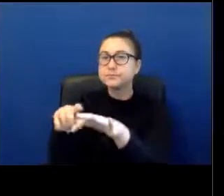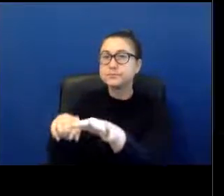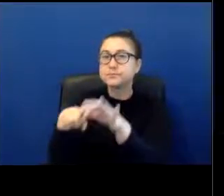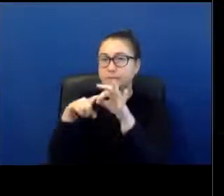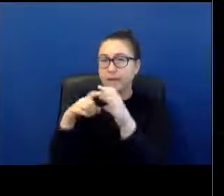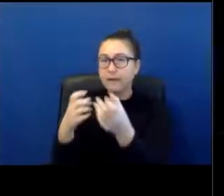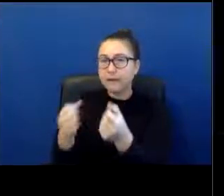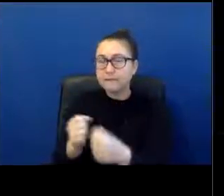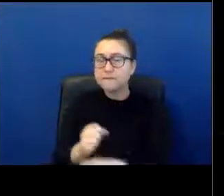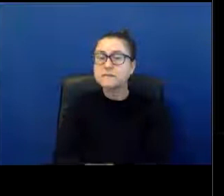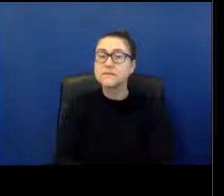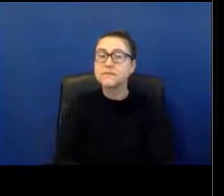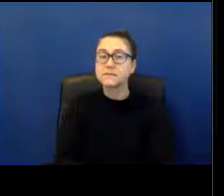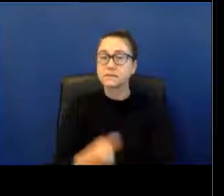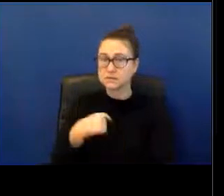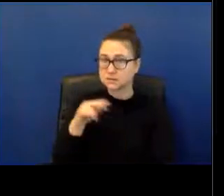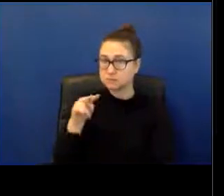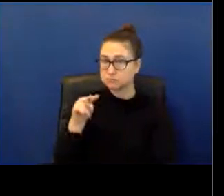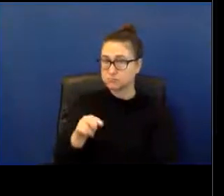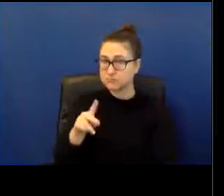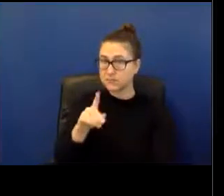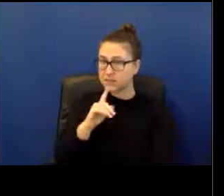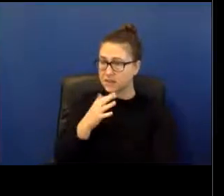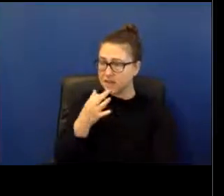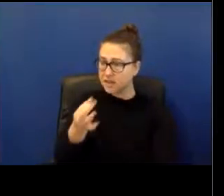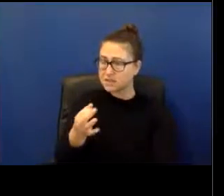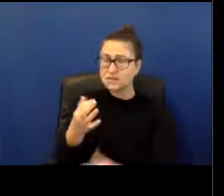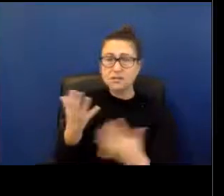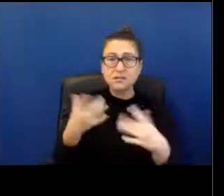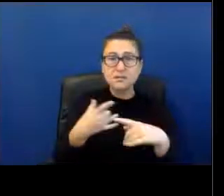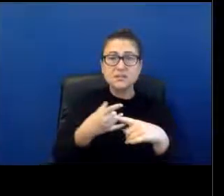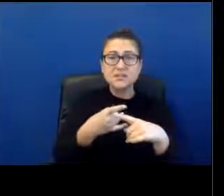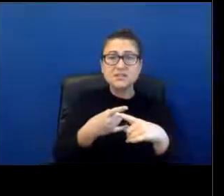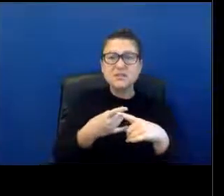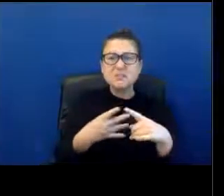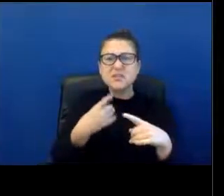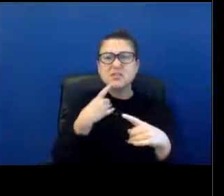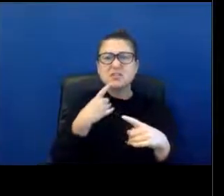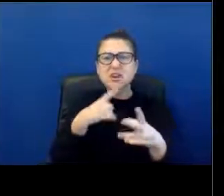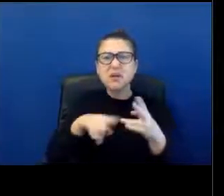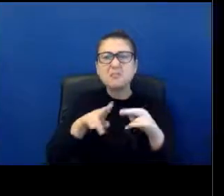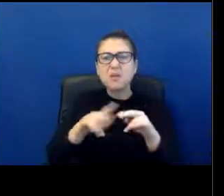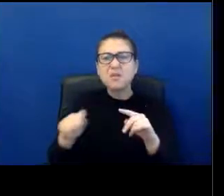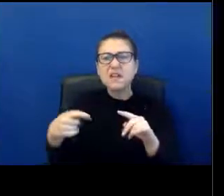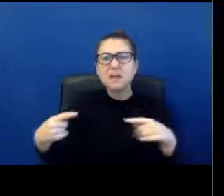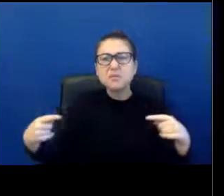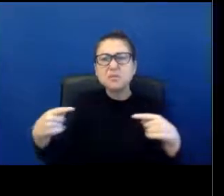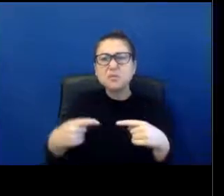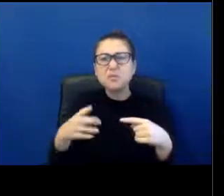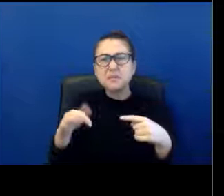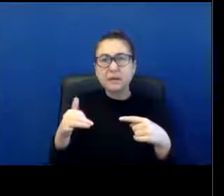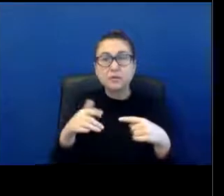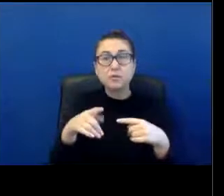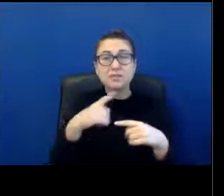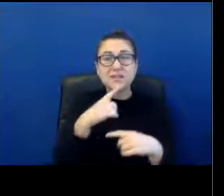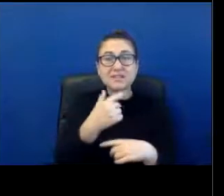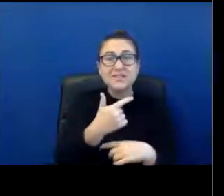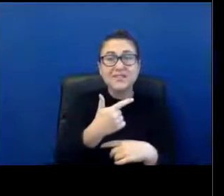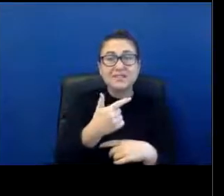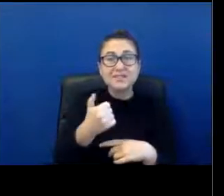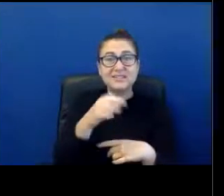members saying, are there particular kinds of neighbour disputes that are less likely to be resolved in